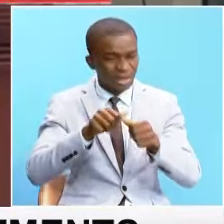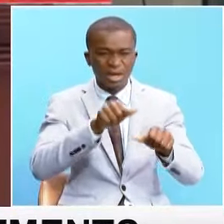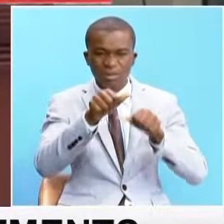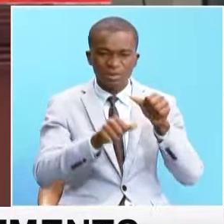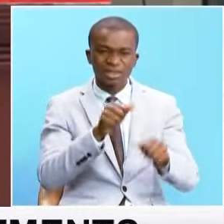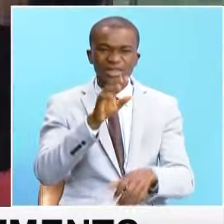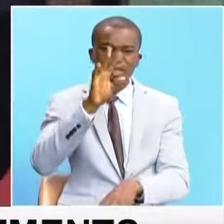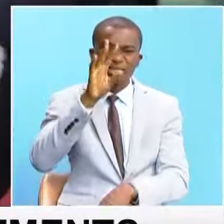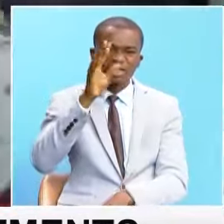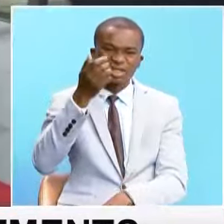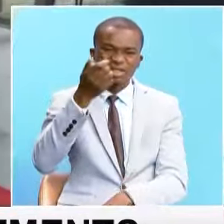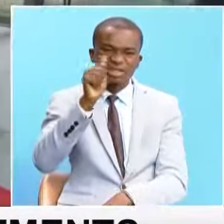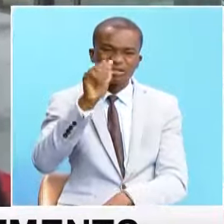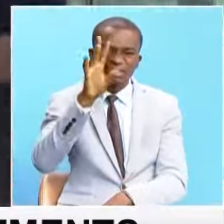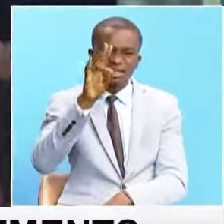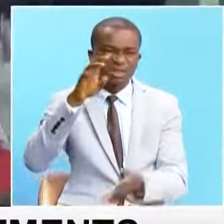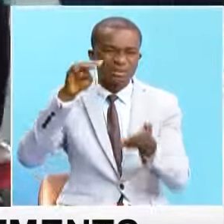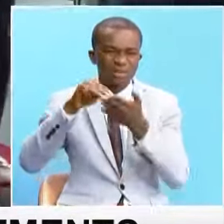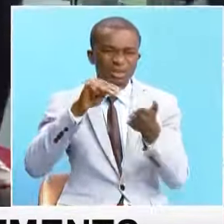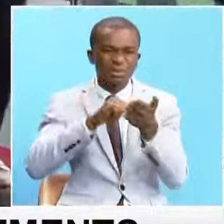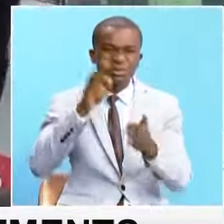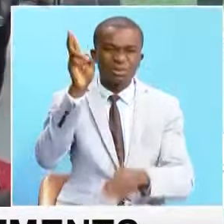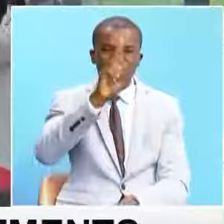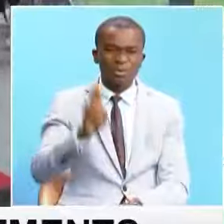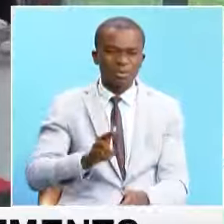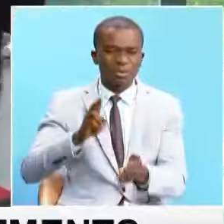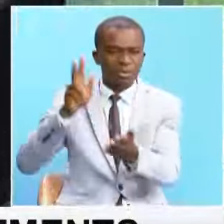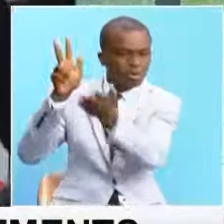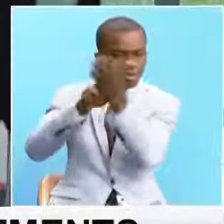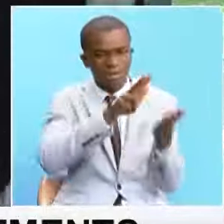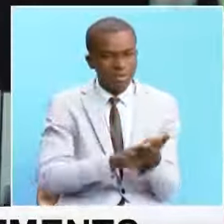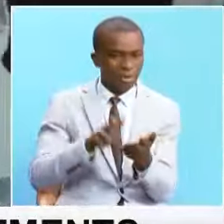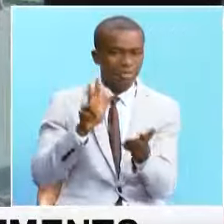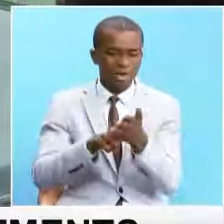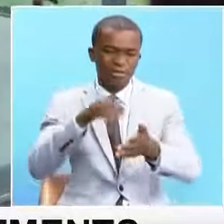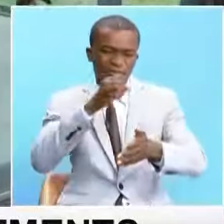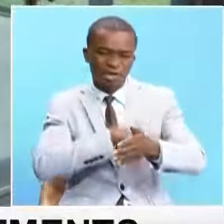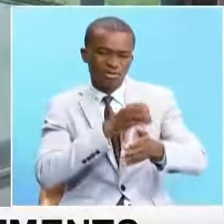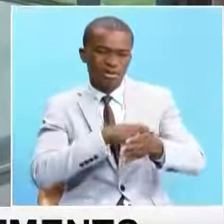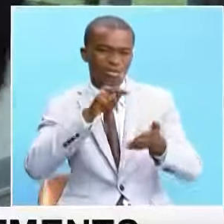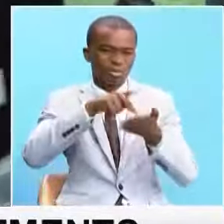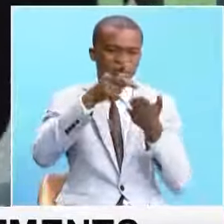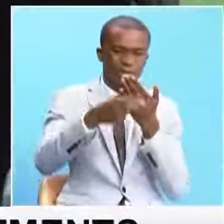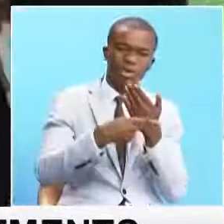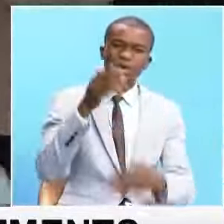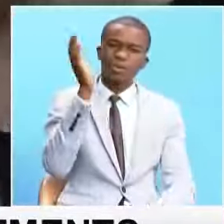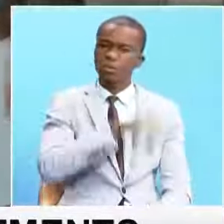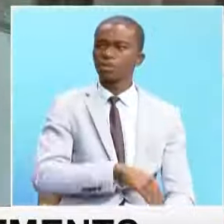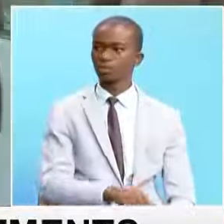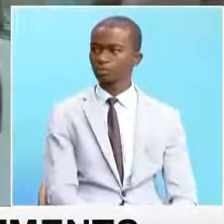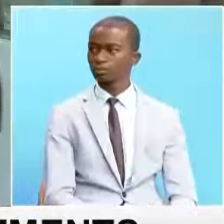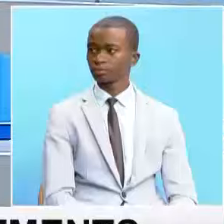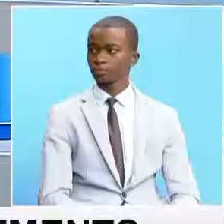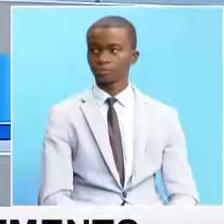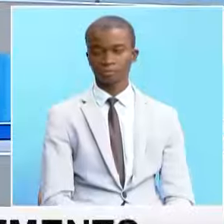$17 million with Chinese investors. For ZANIS News, I am Catherine Sakala in Chivombo District, Central